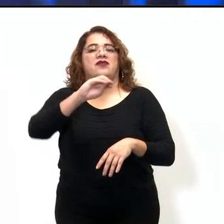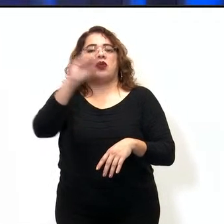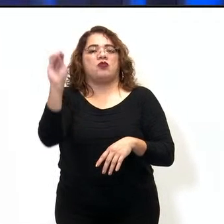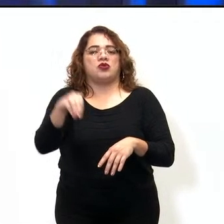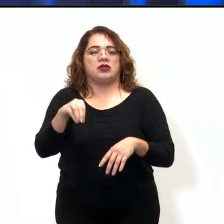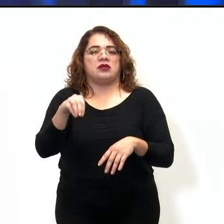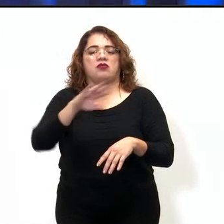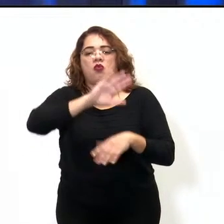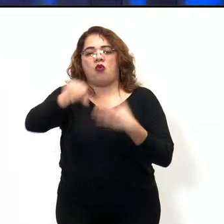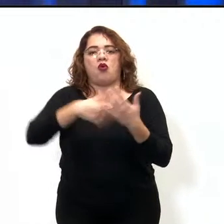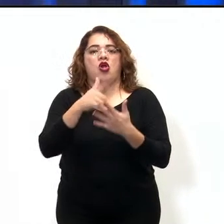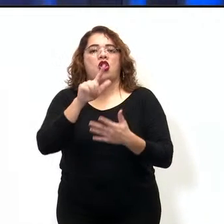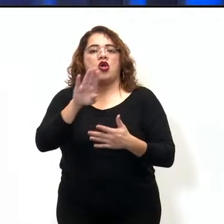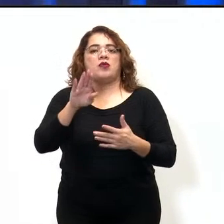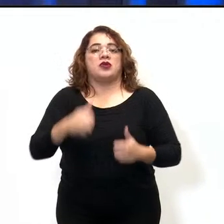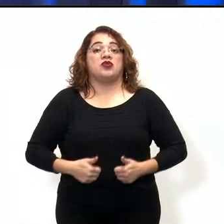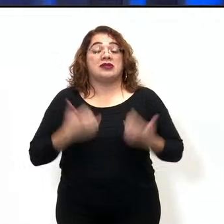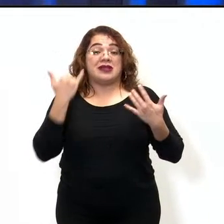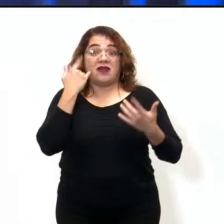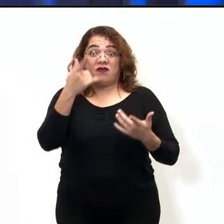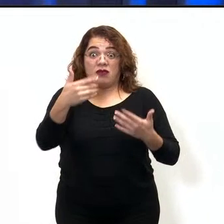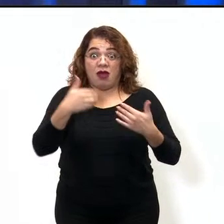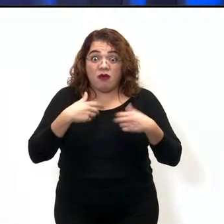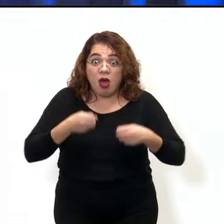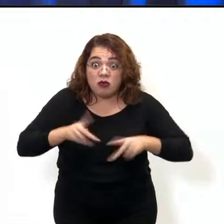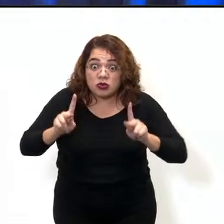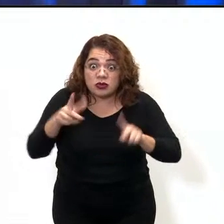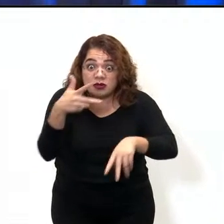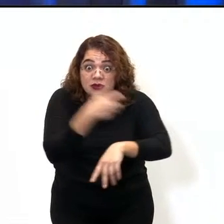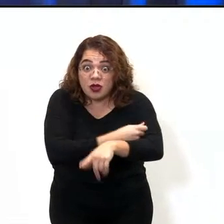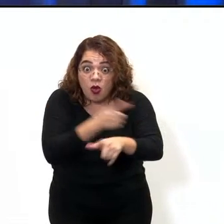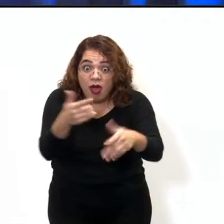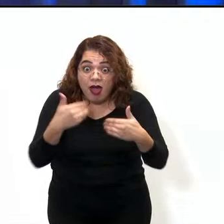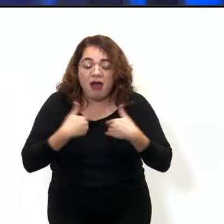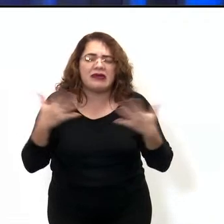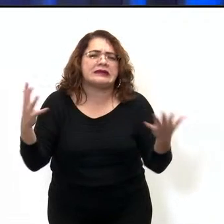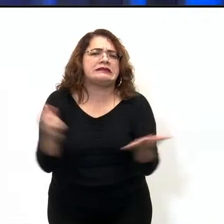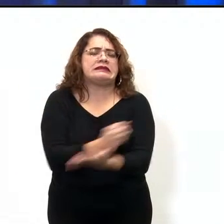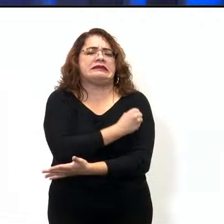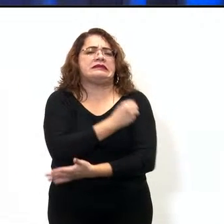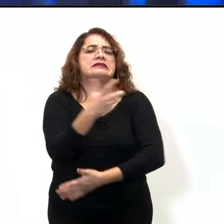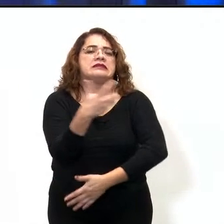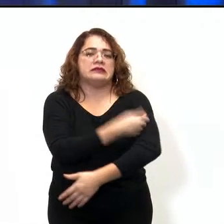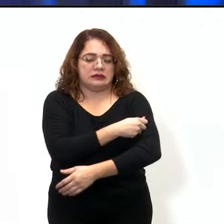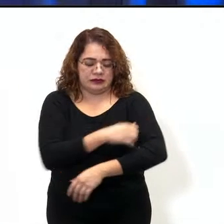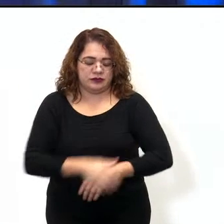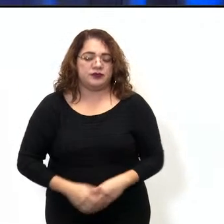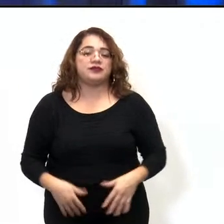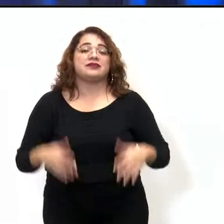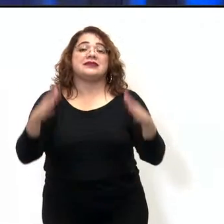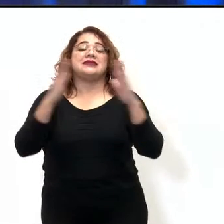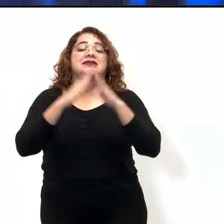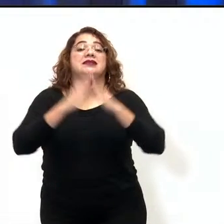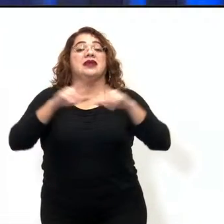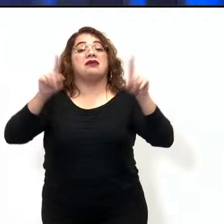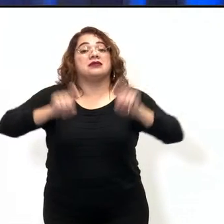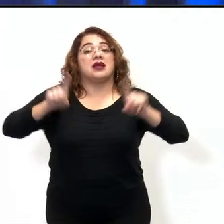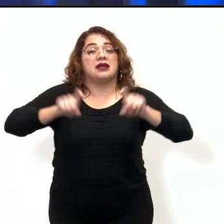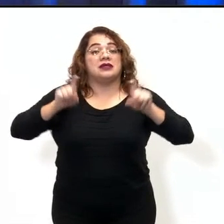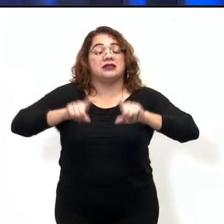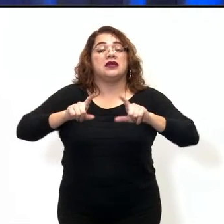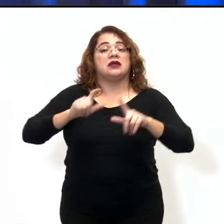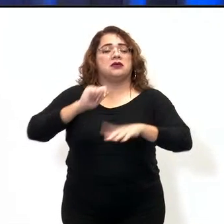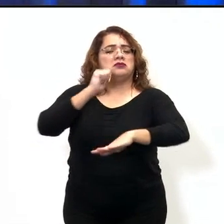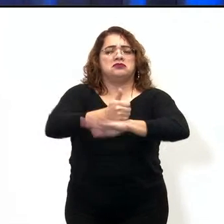this opportunity, to please take it. So I'd also like to share a little bit more about our city's testing efforts.